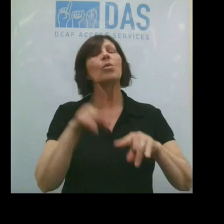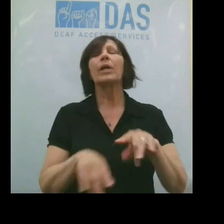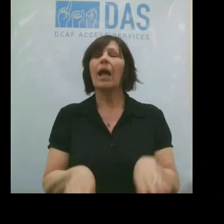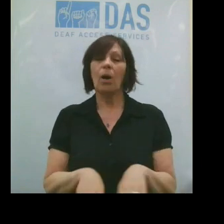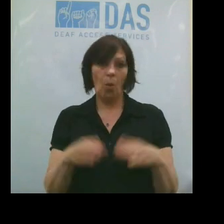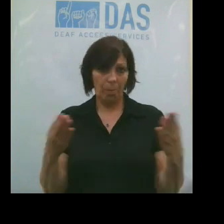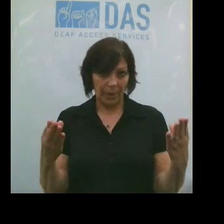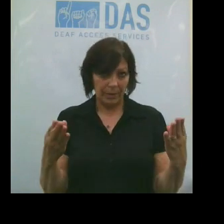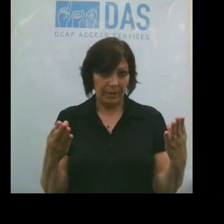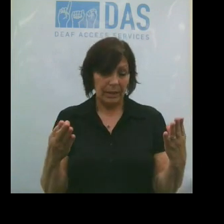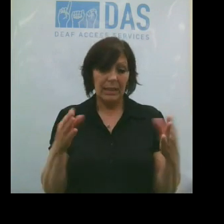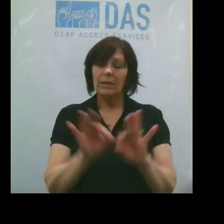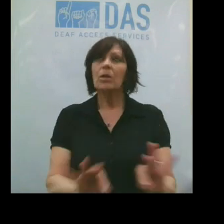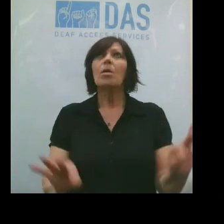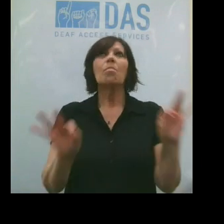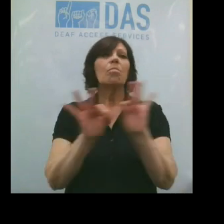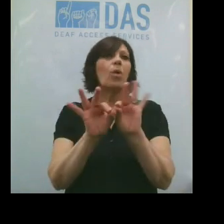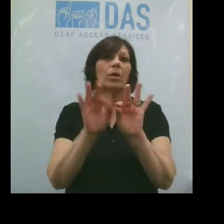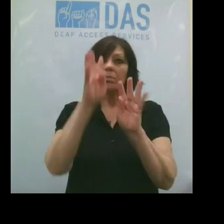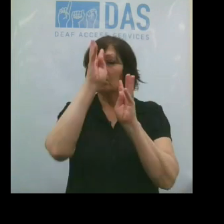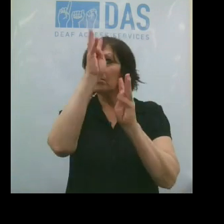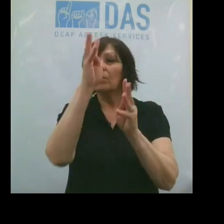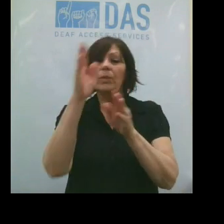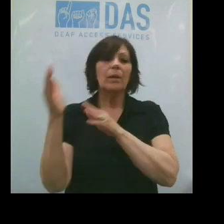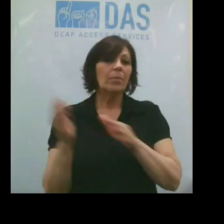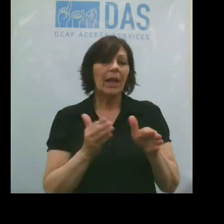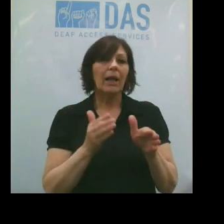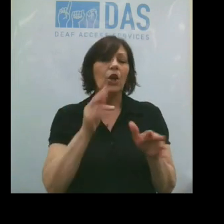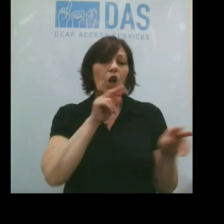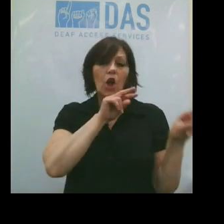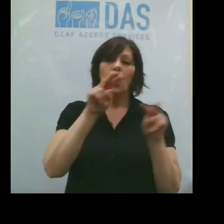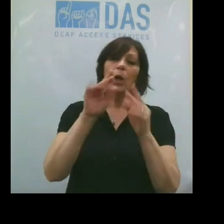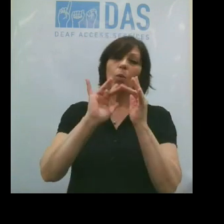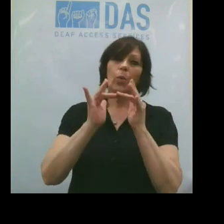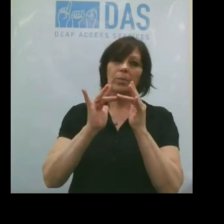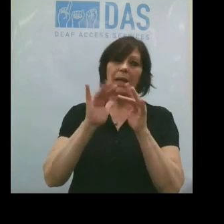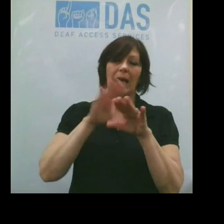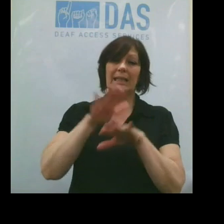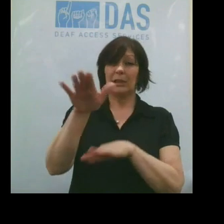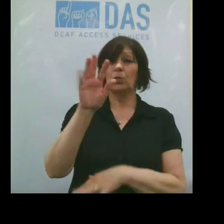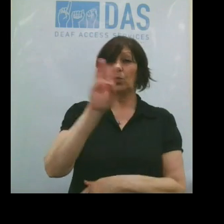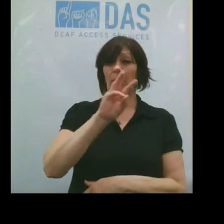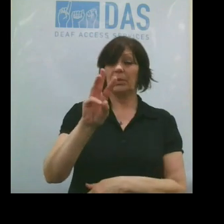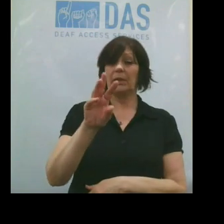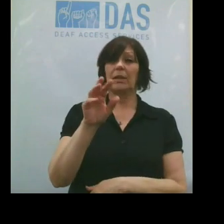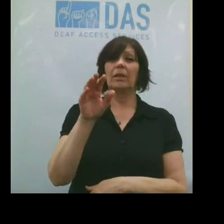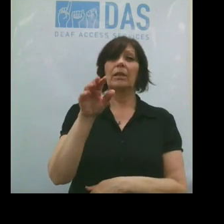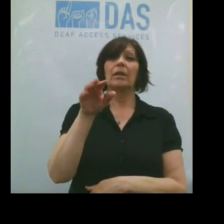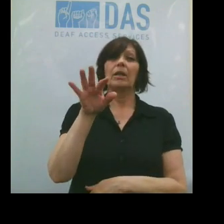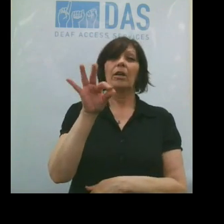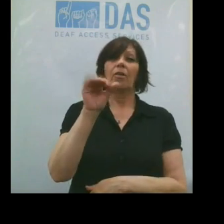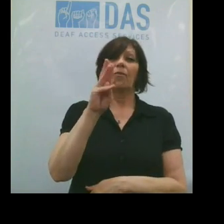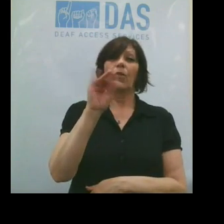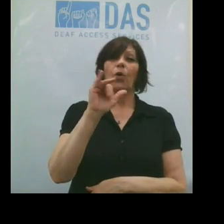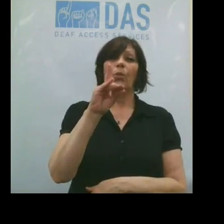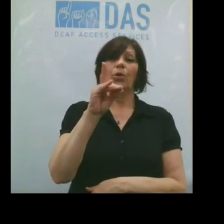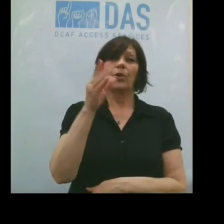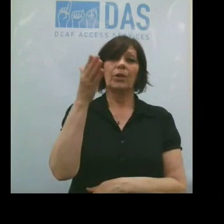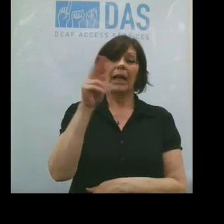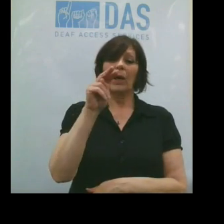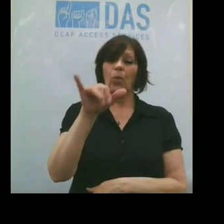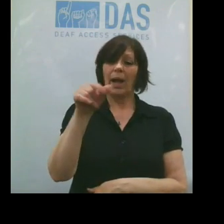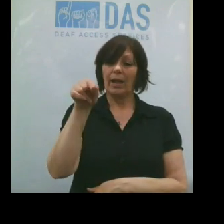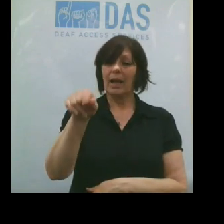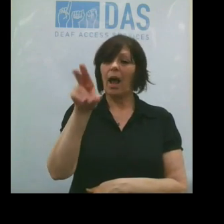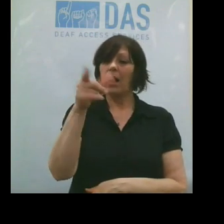important that you have a plan. You can find the template that New York State has on its website at forward.ny.gov. And